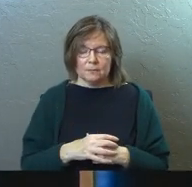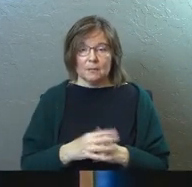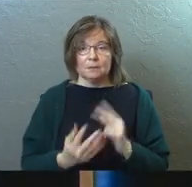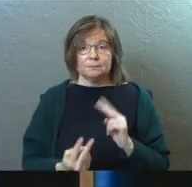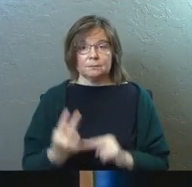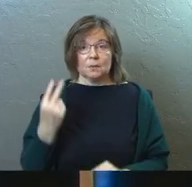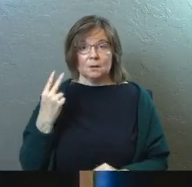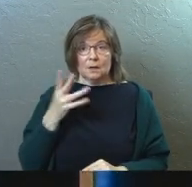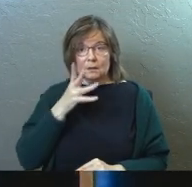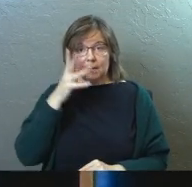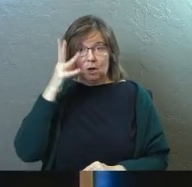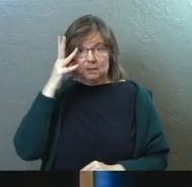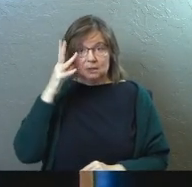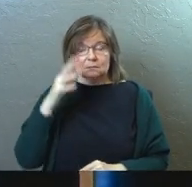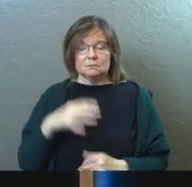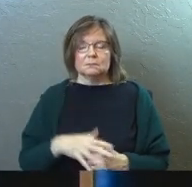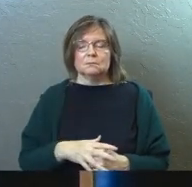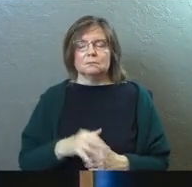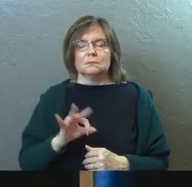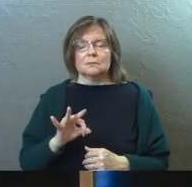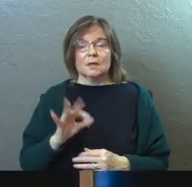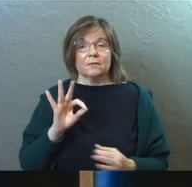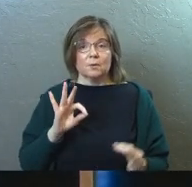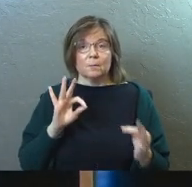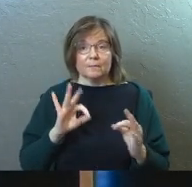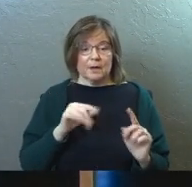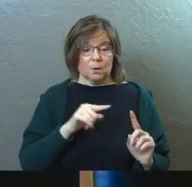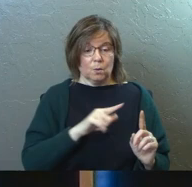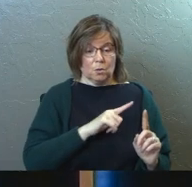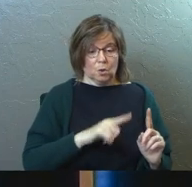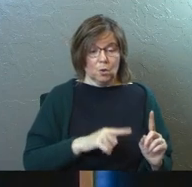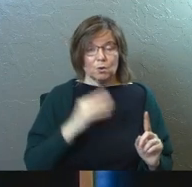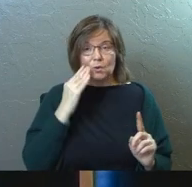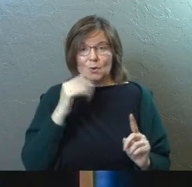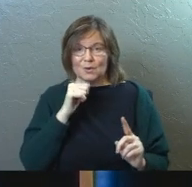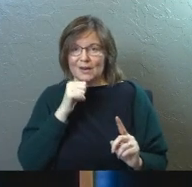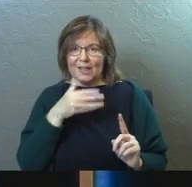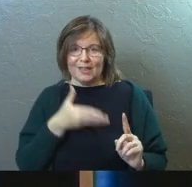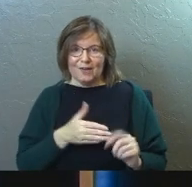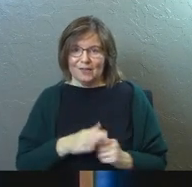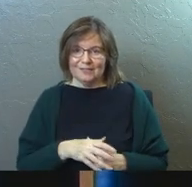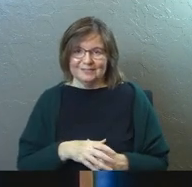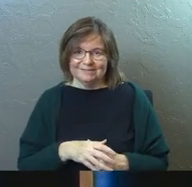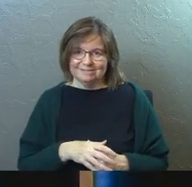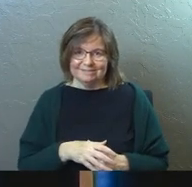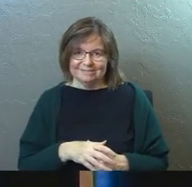you look back on your parenting, and if there's perfection over here with the Lord, you know you're not there.